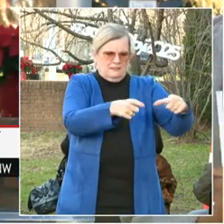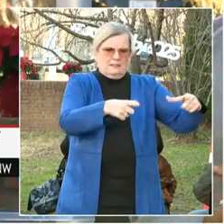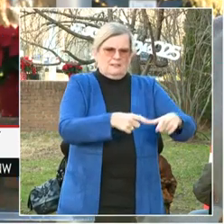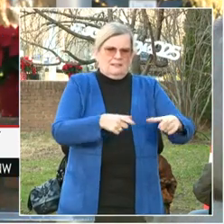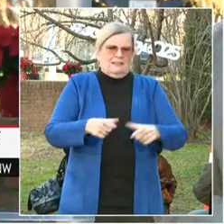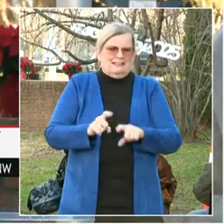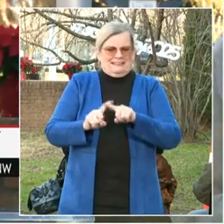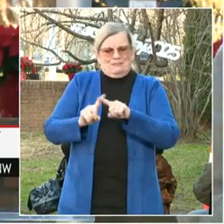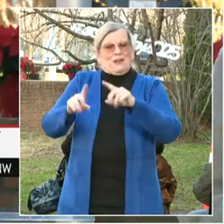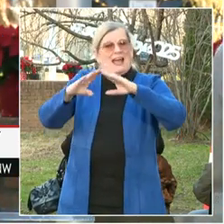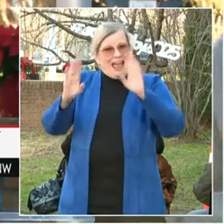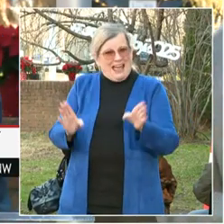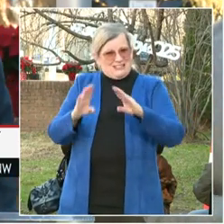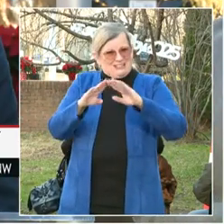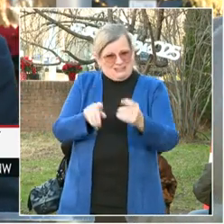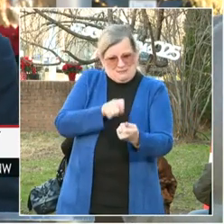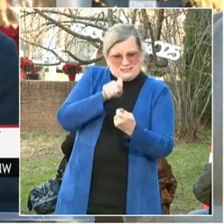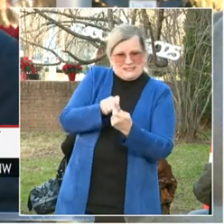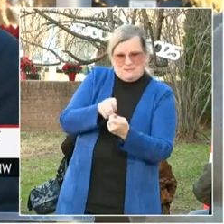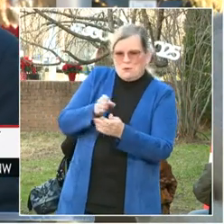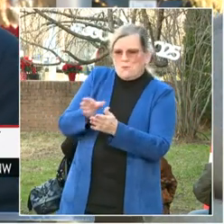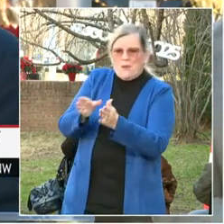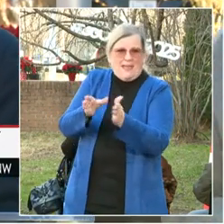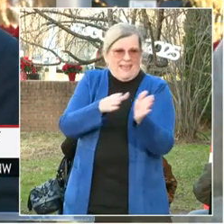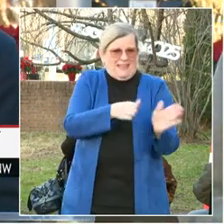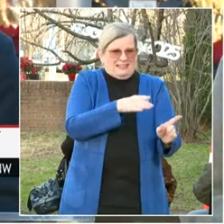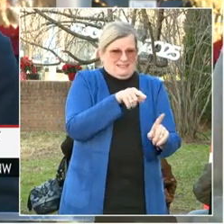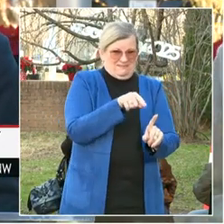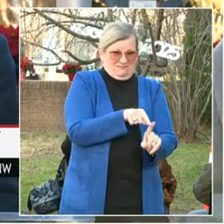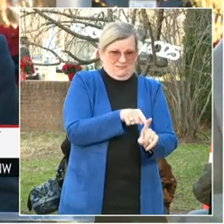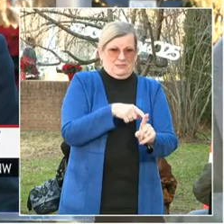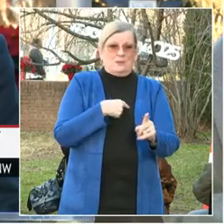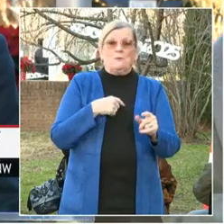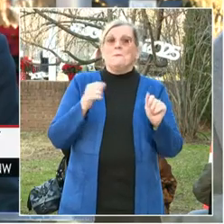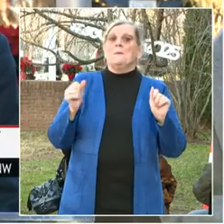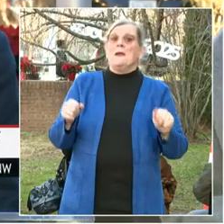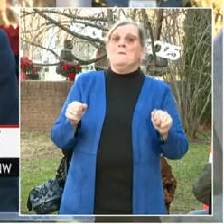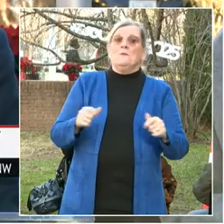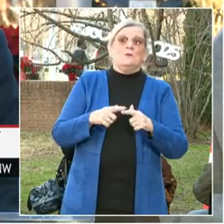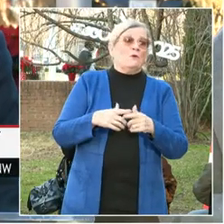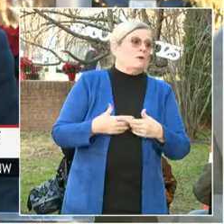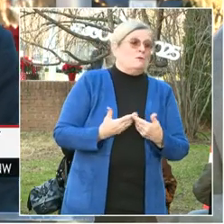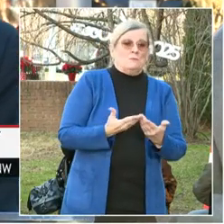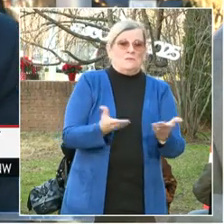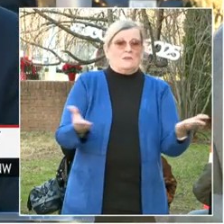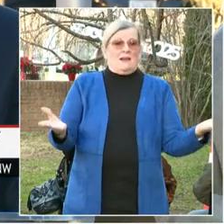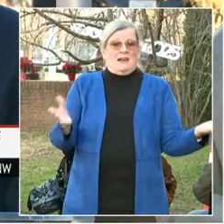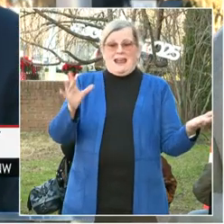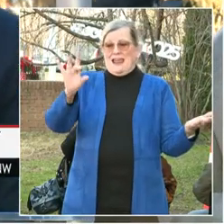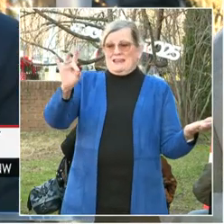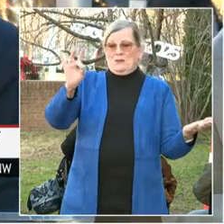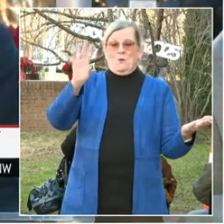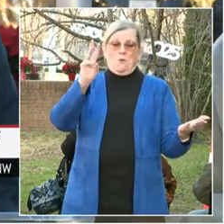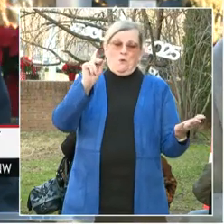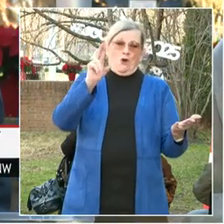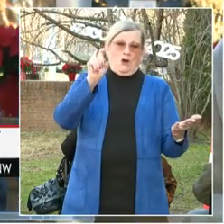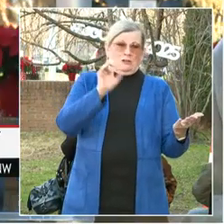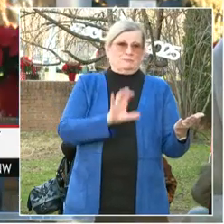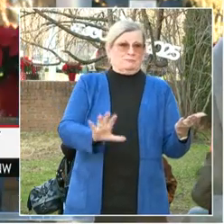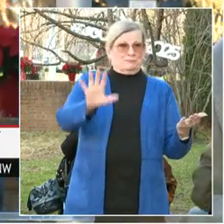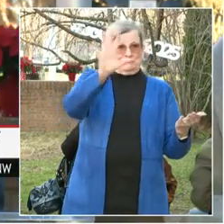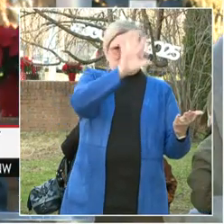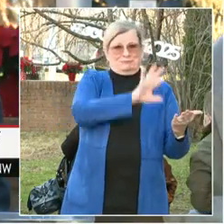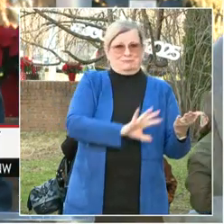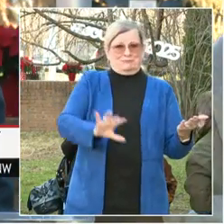need to produce housing at all income levels across all 8 wards of the district. In high opportunity neighborhoods such as this